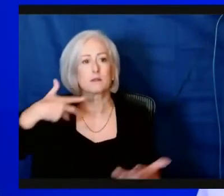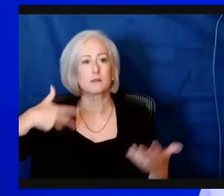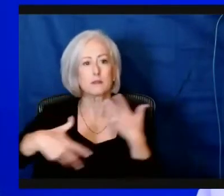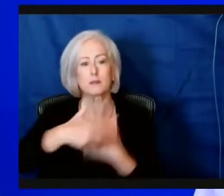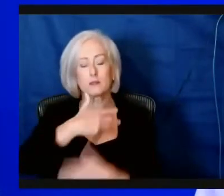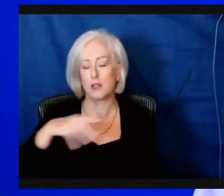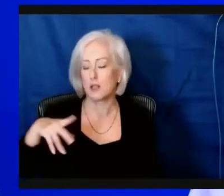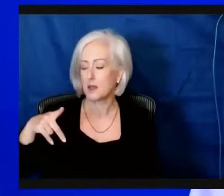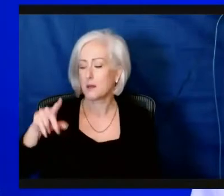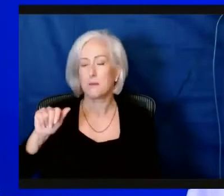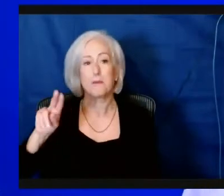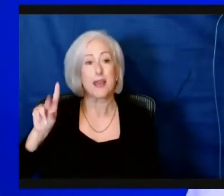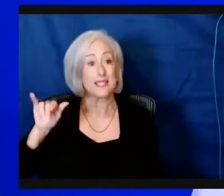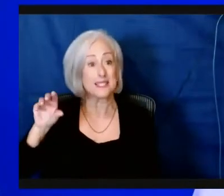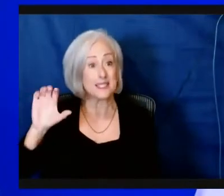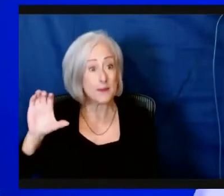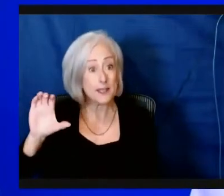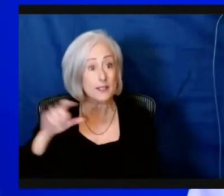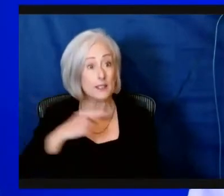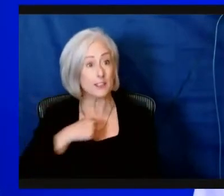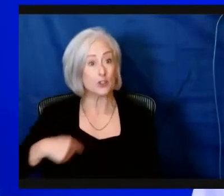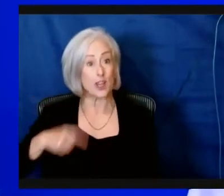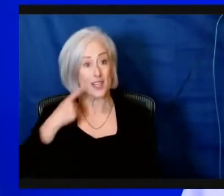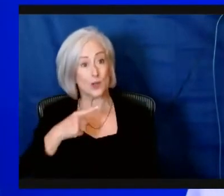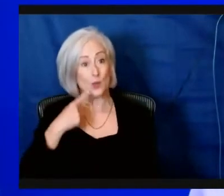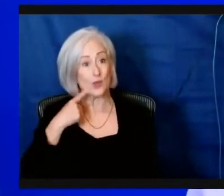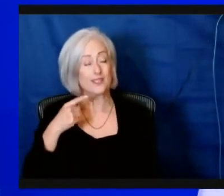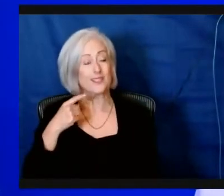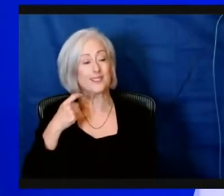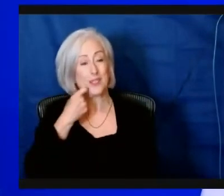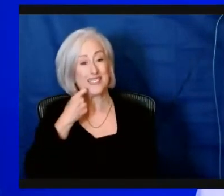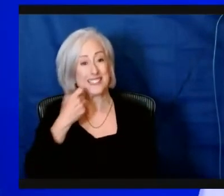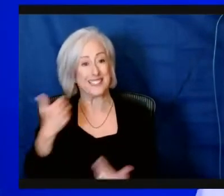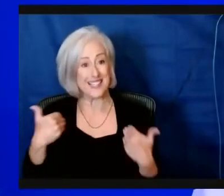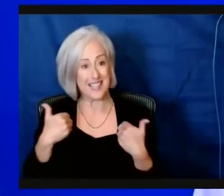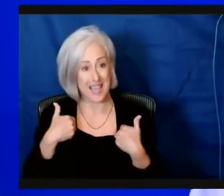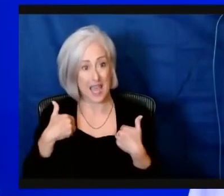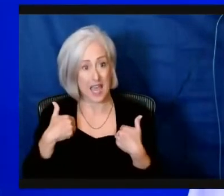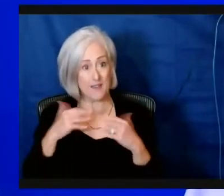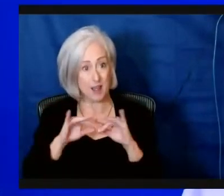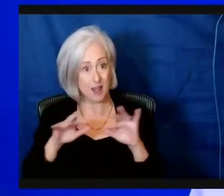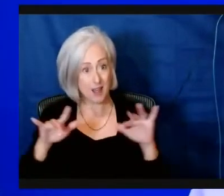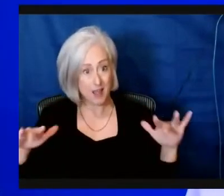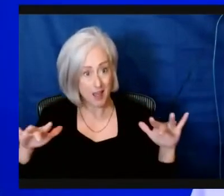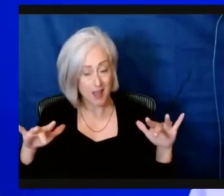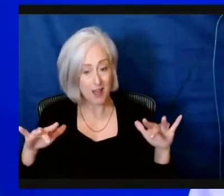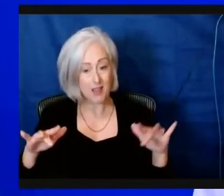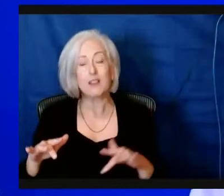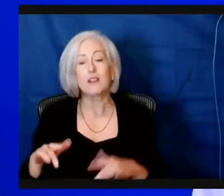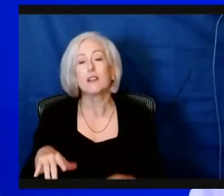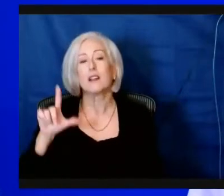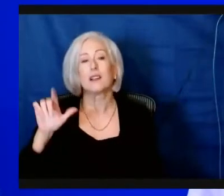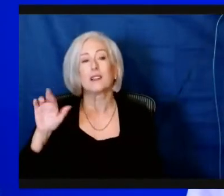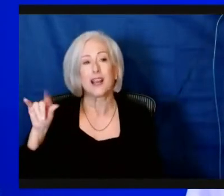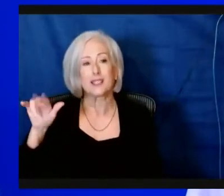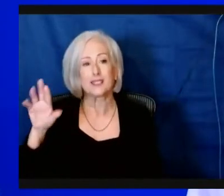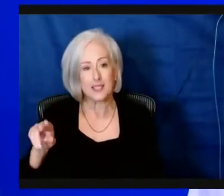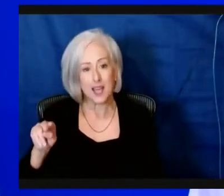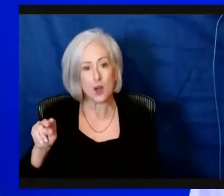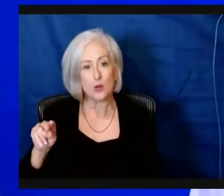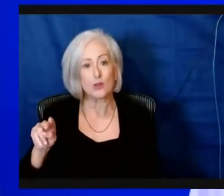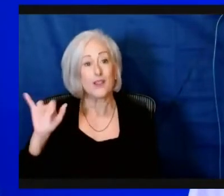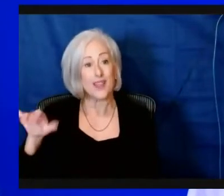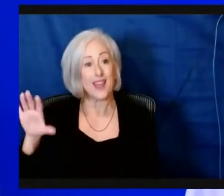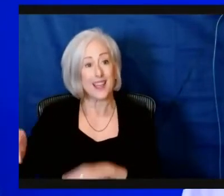recent surges and lockdowns. We know North Korea. We know the experience of other countries is quite different, and that can affect things